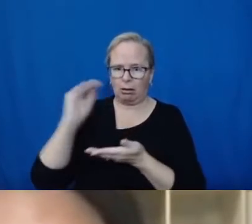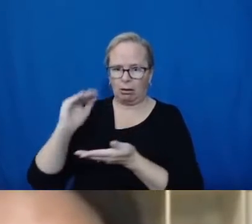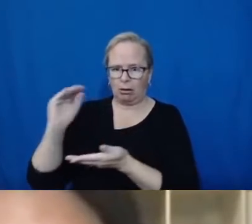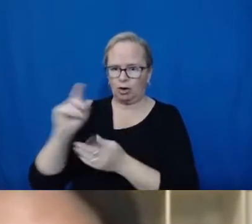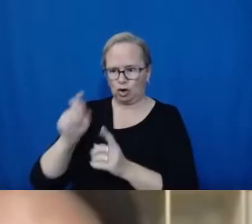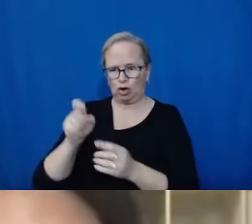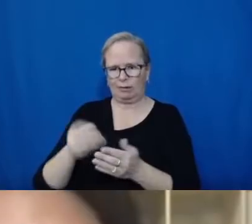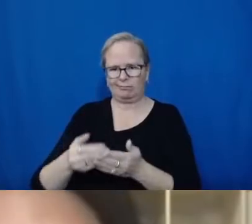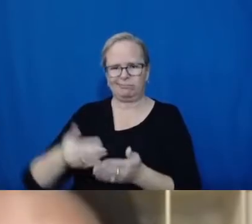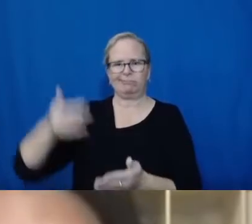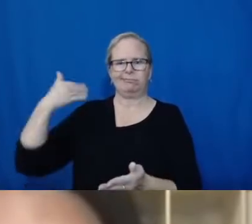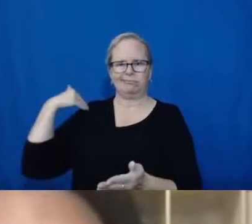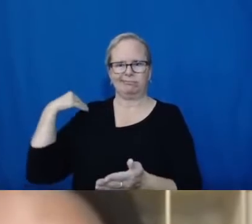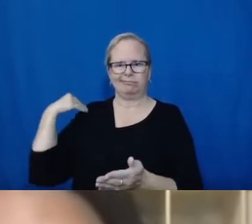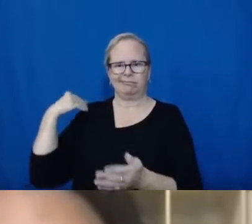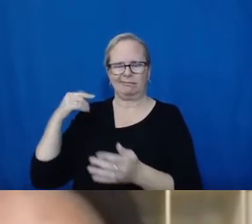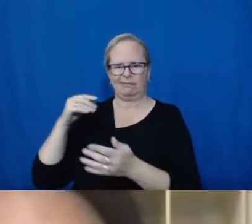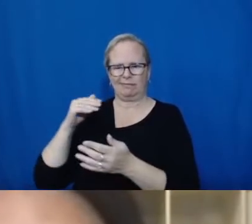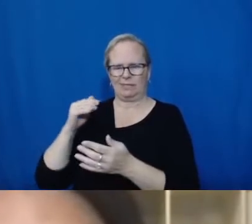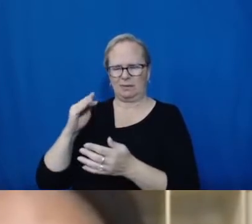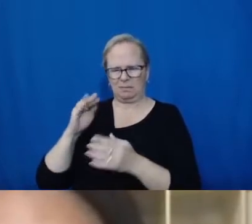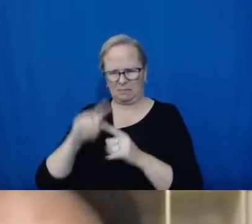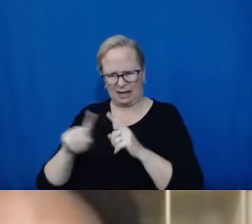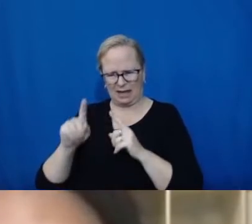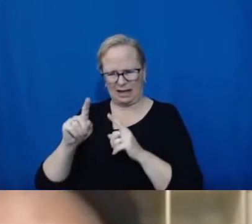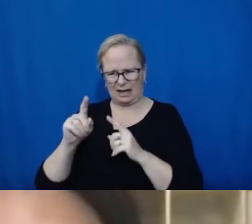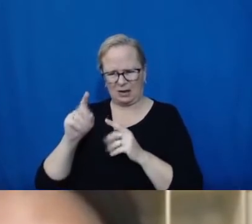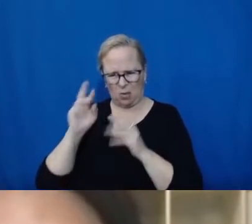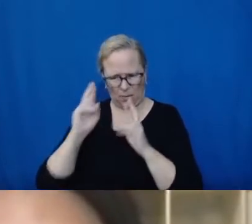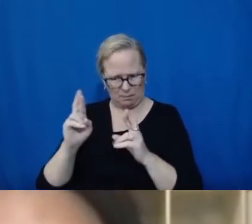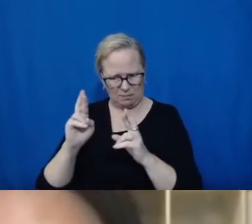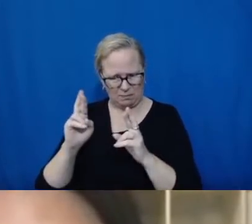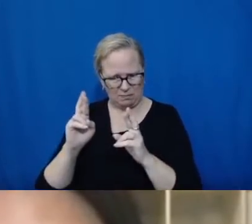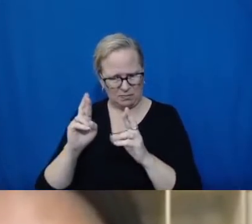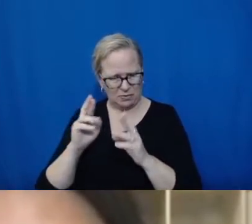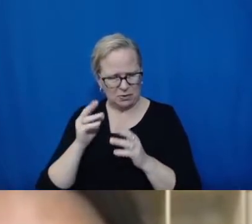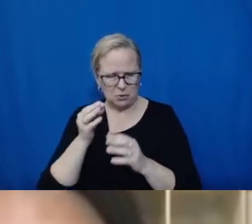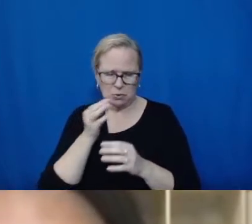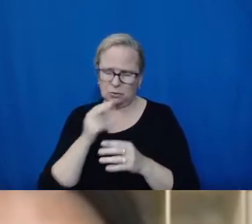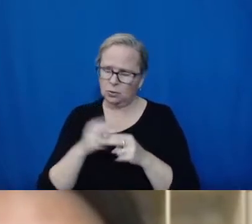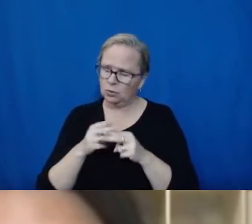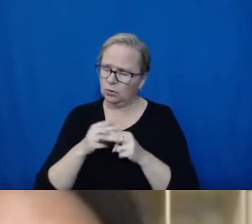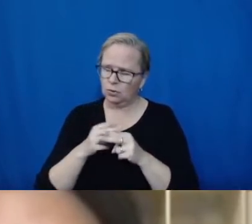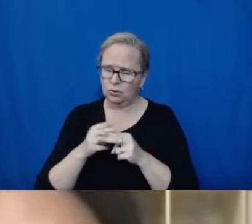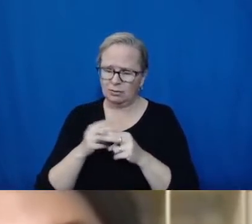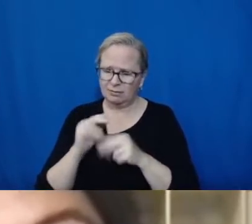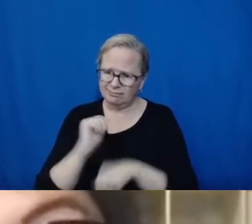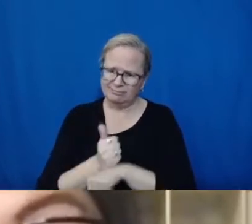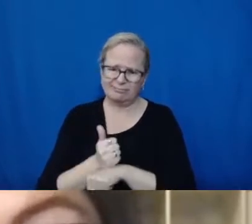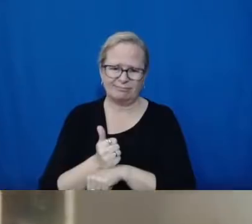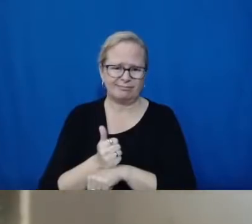but at least they're here, hopefully soon, maybe, if they get in place in time.